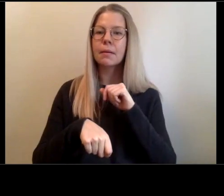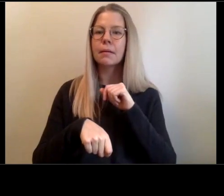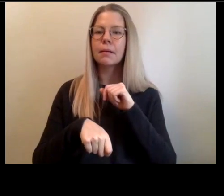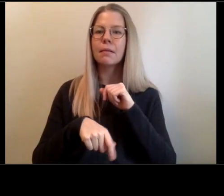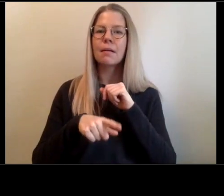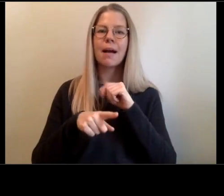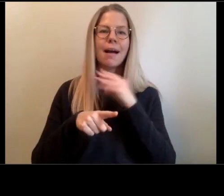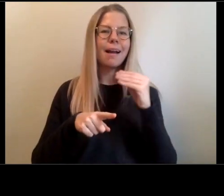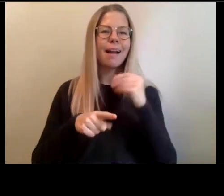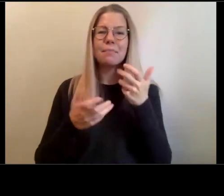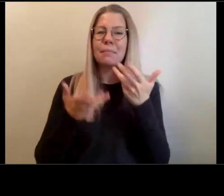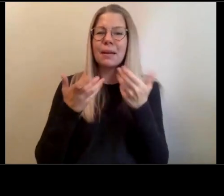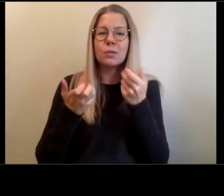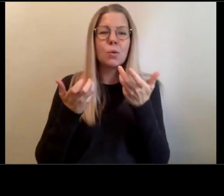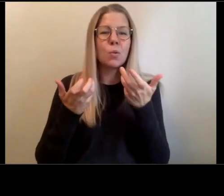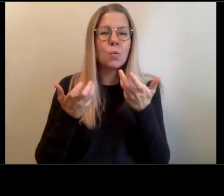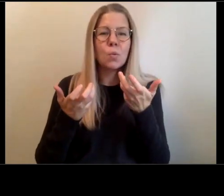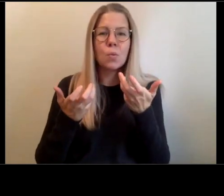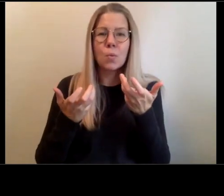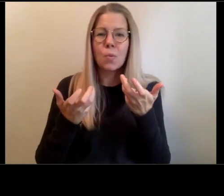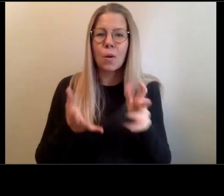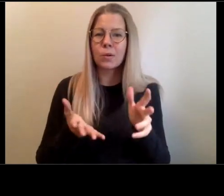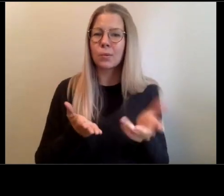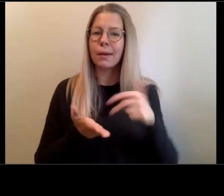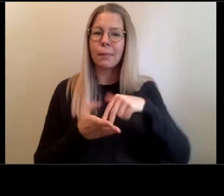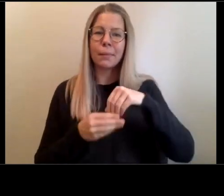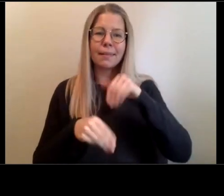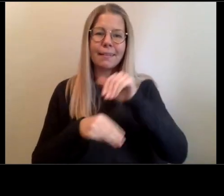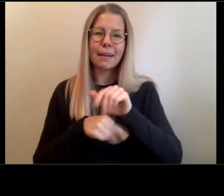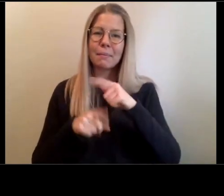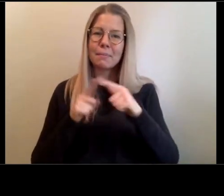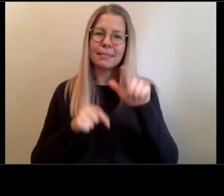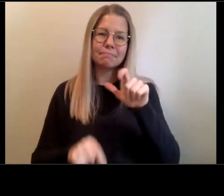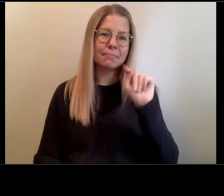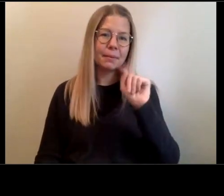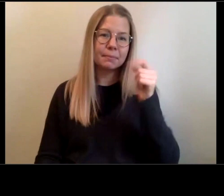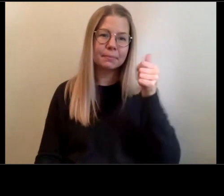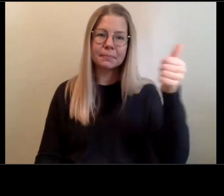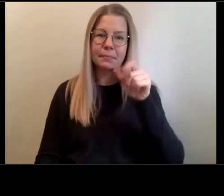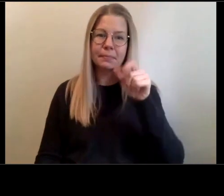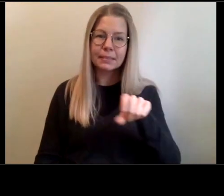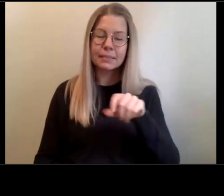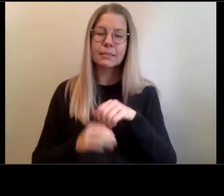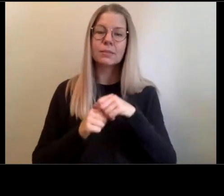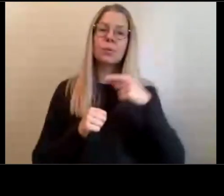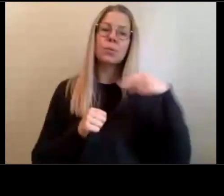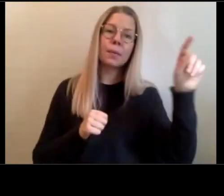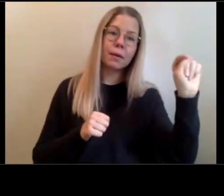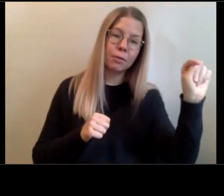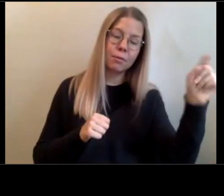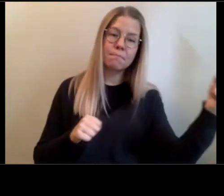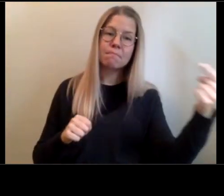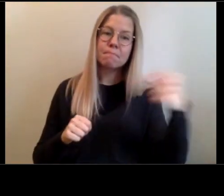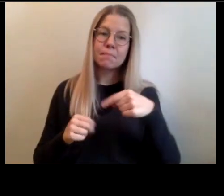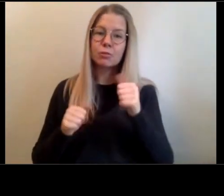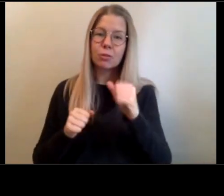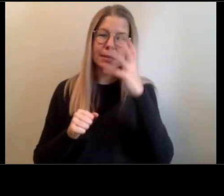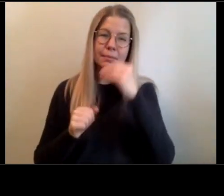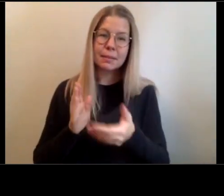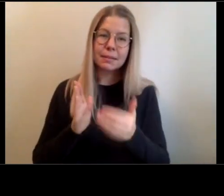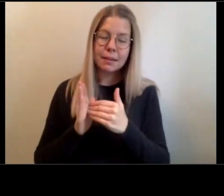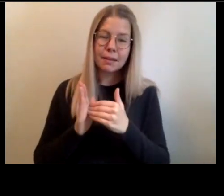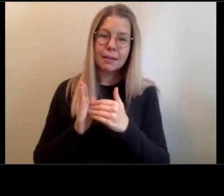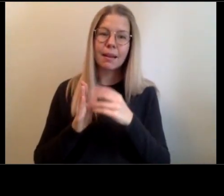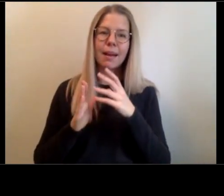cooperate. So you get up, you can't go back to sleep. And and they said, if you can't go back to sleep half an hour, you